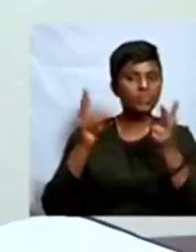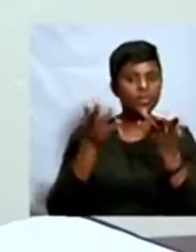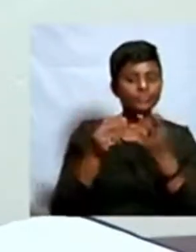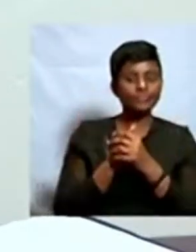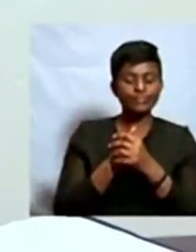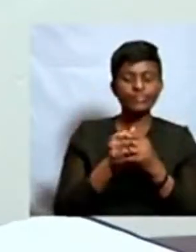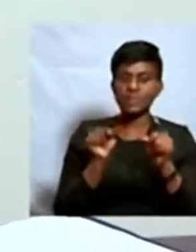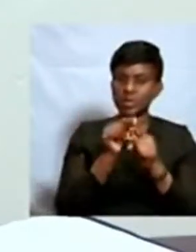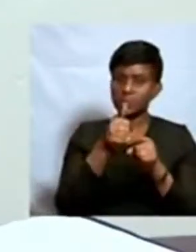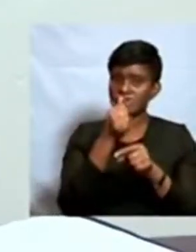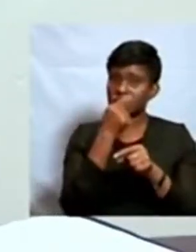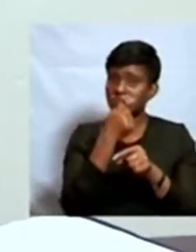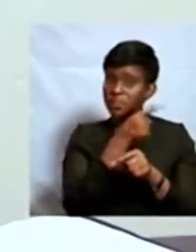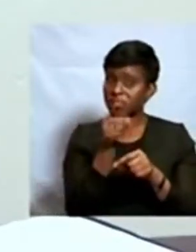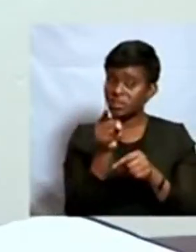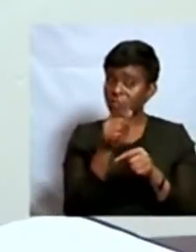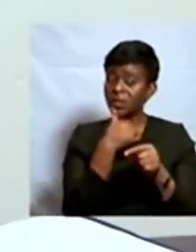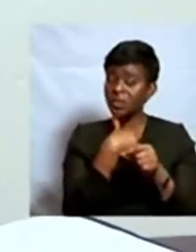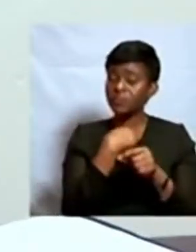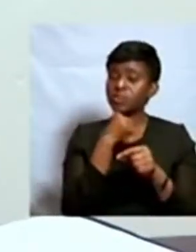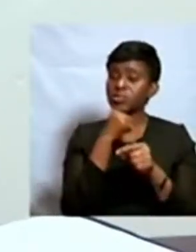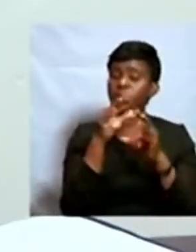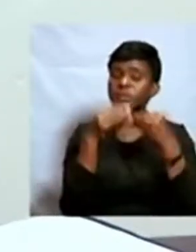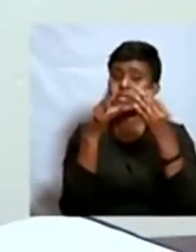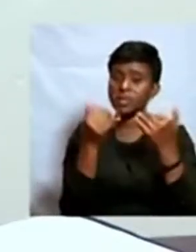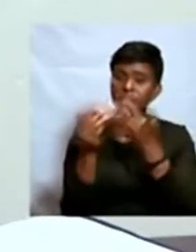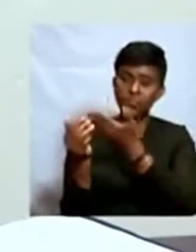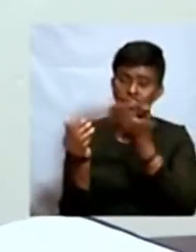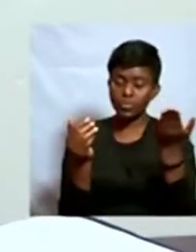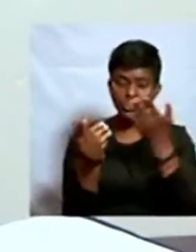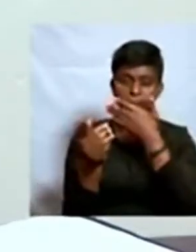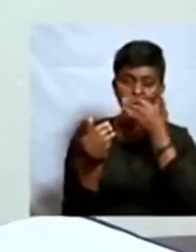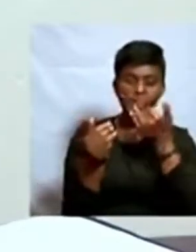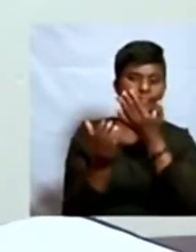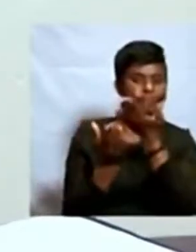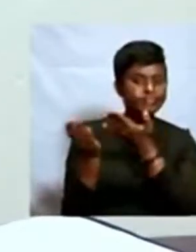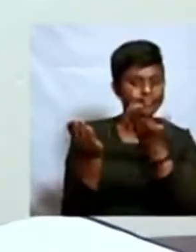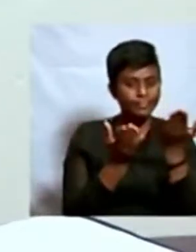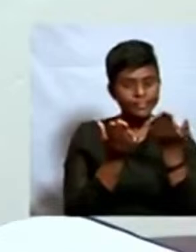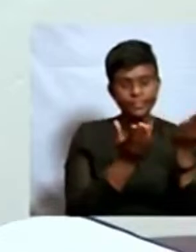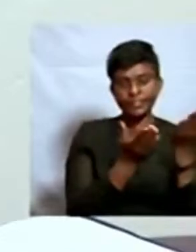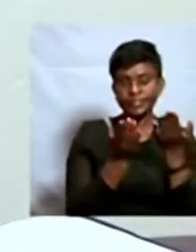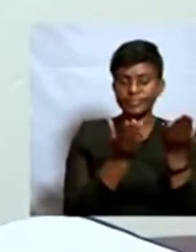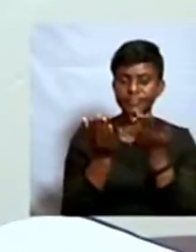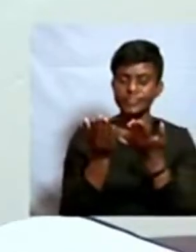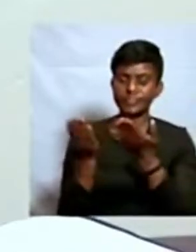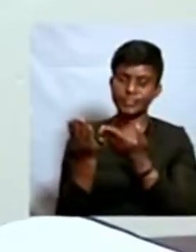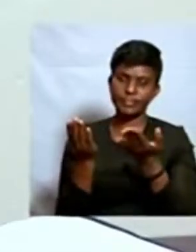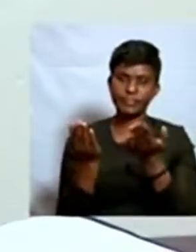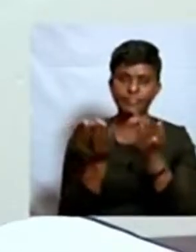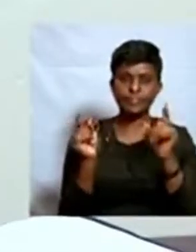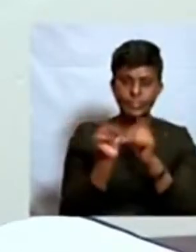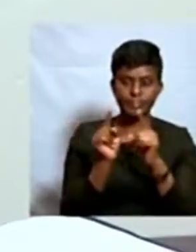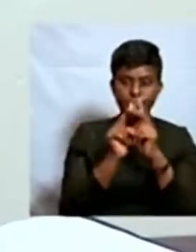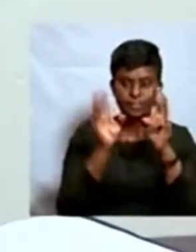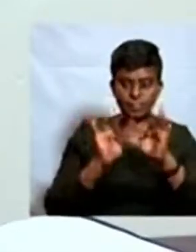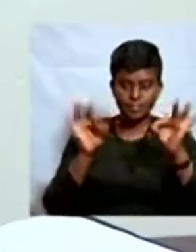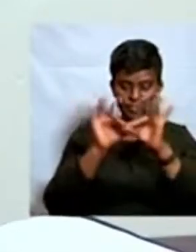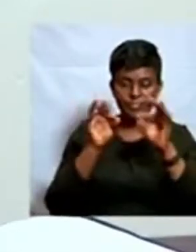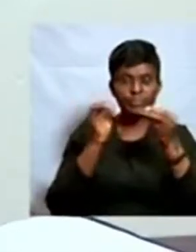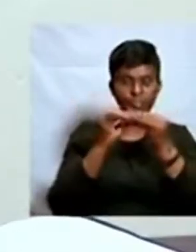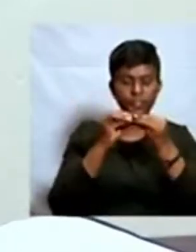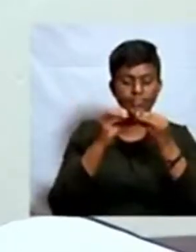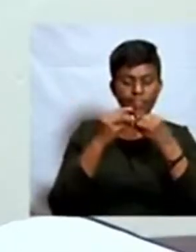And as you say, they have not given you the best service. It is important